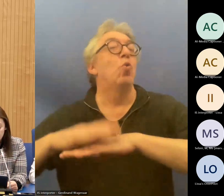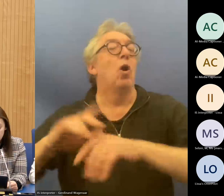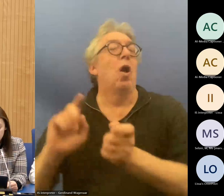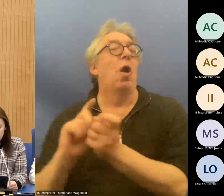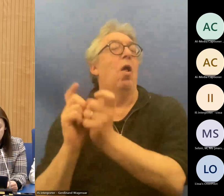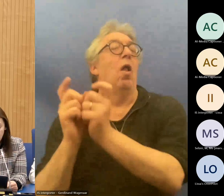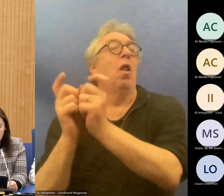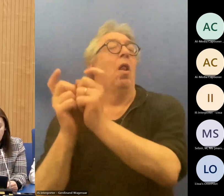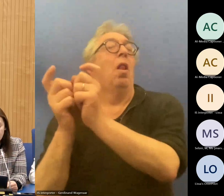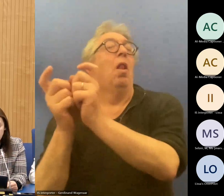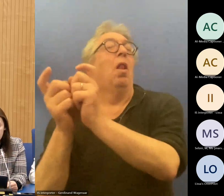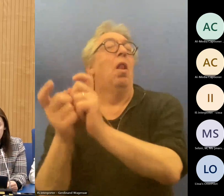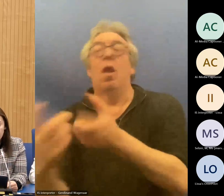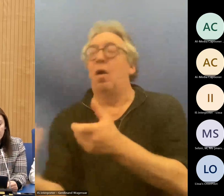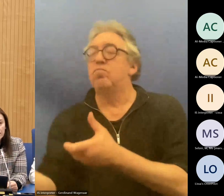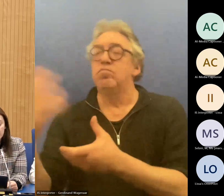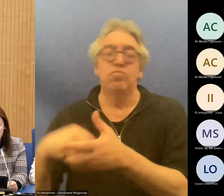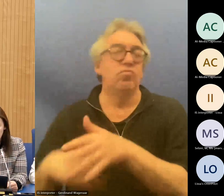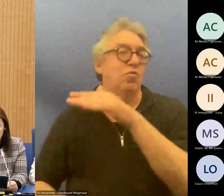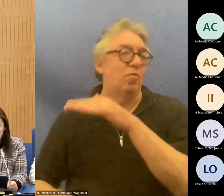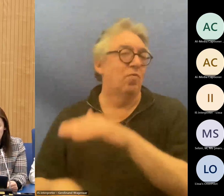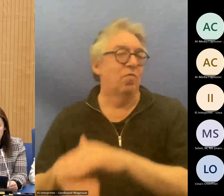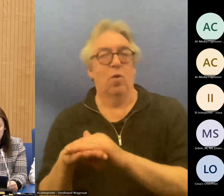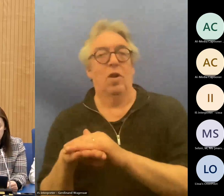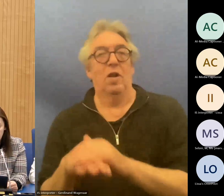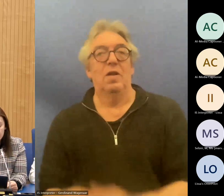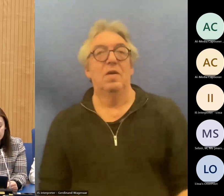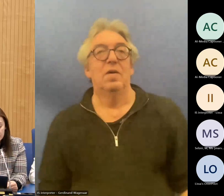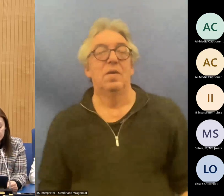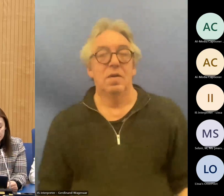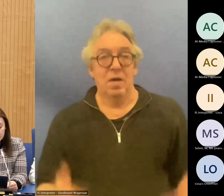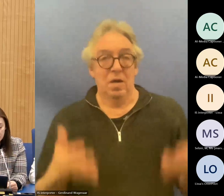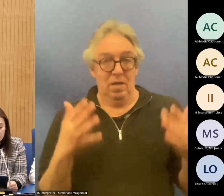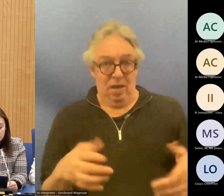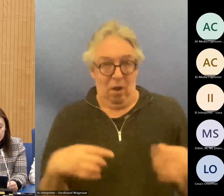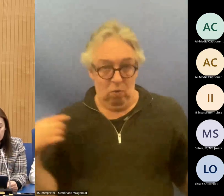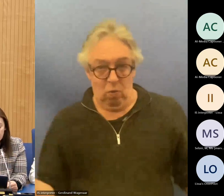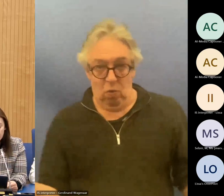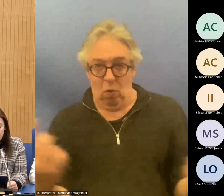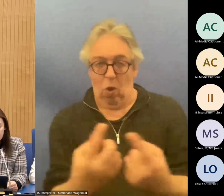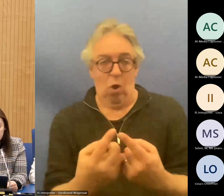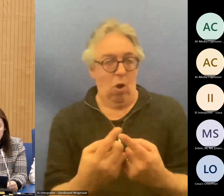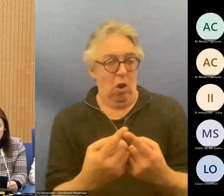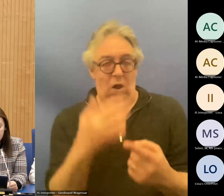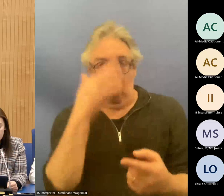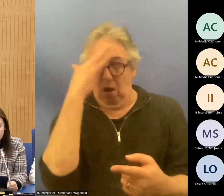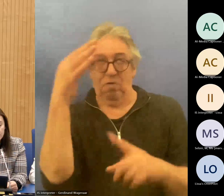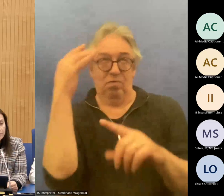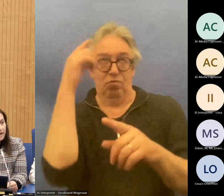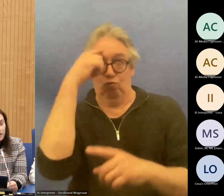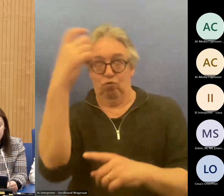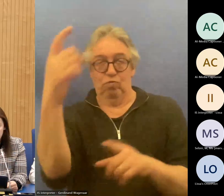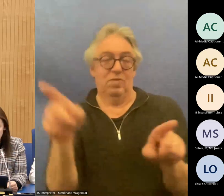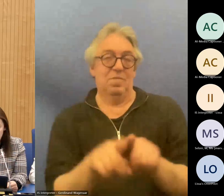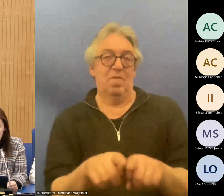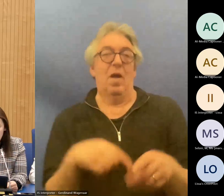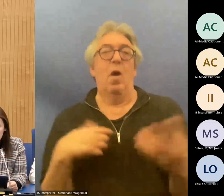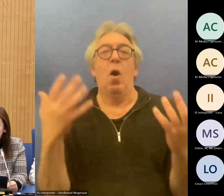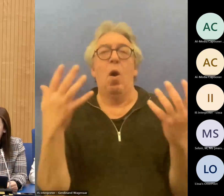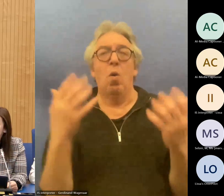all. As we gather here, united in our commitment to eliminate barriers and foster